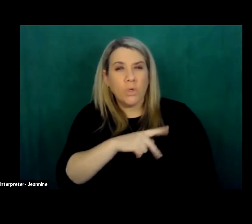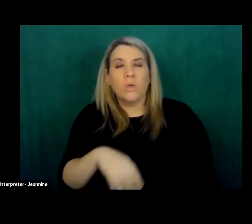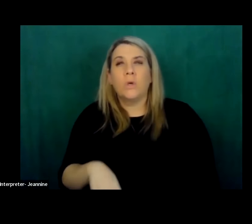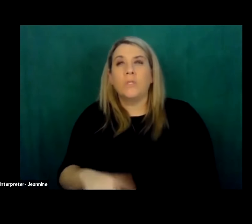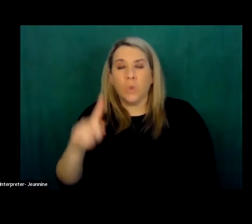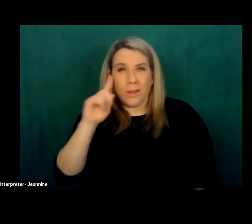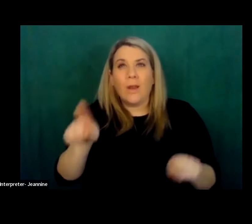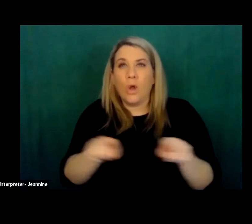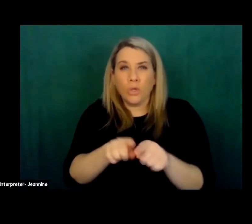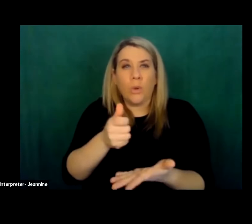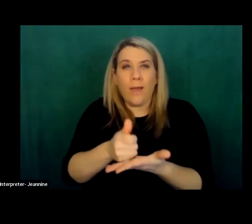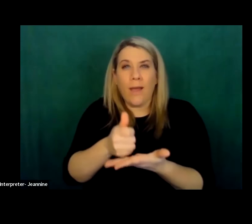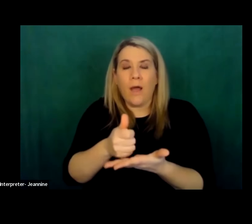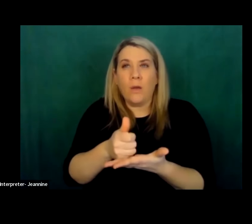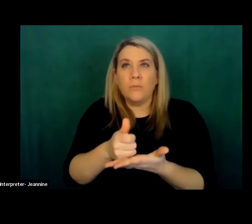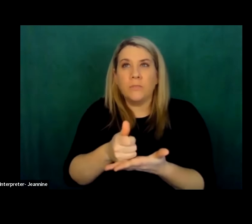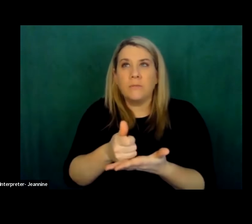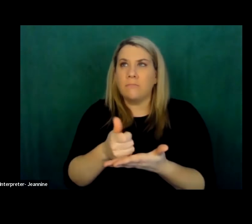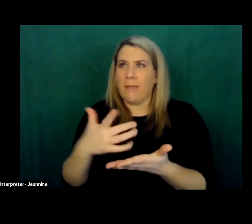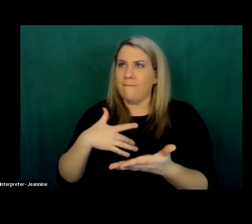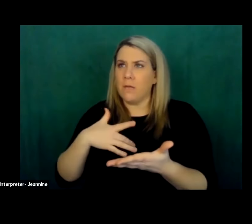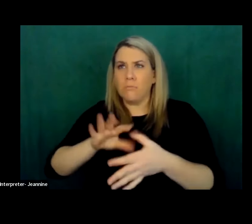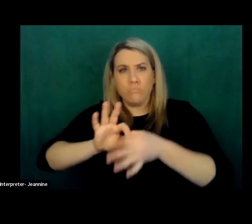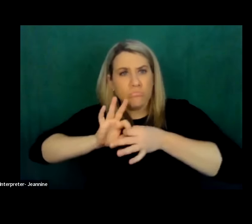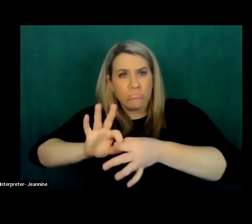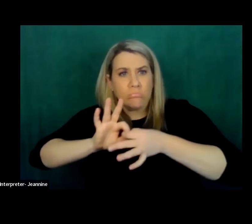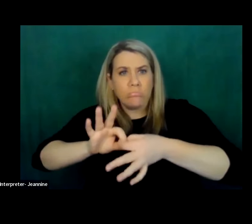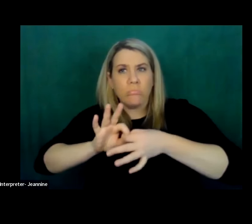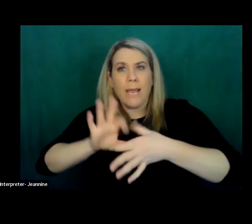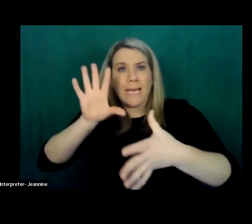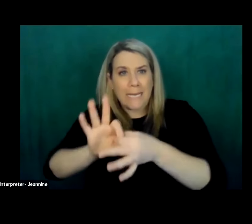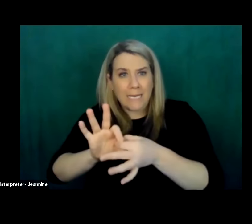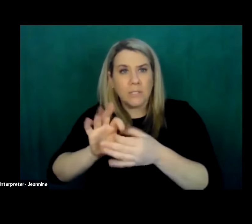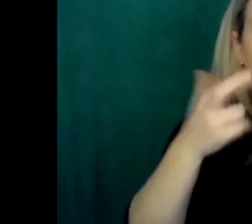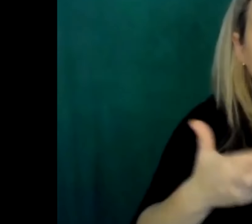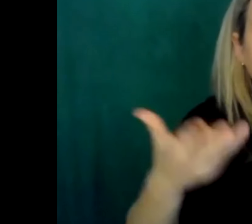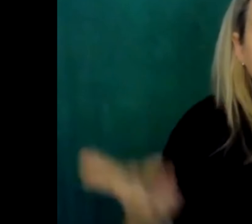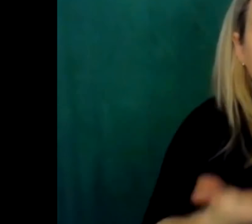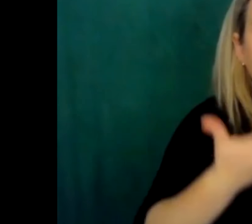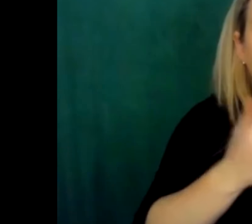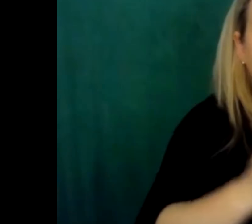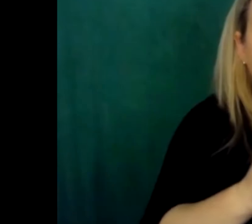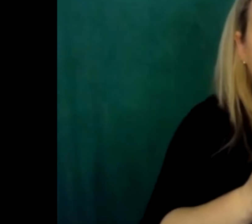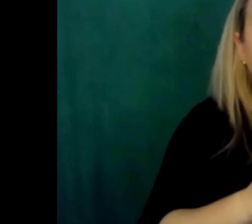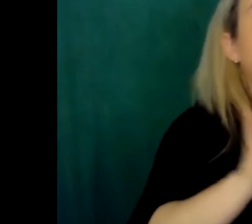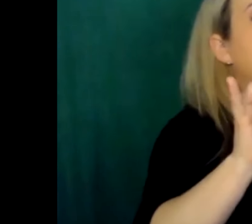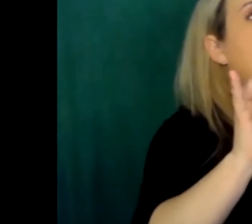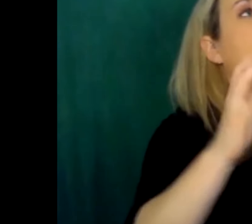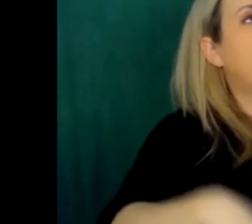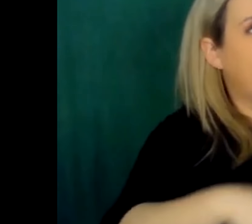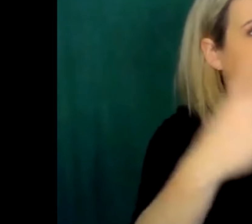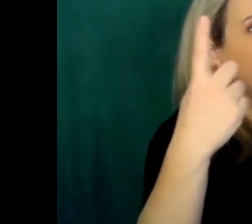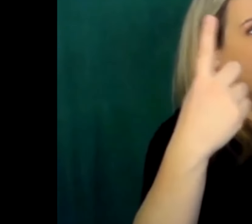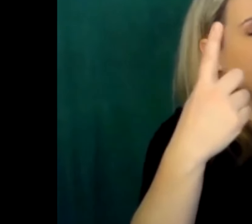helps in that kind of sense of belonging and connection with some of the resources on campus. Yeah, Chris, I was just going to add too, I was thinking about this